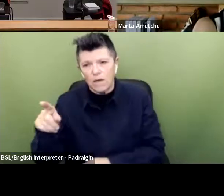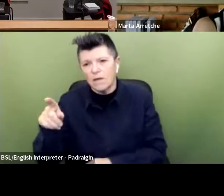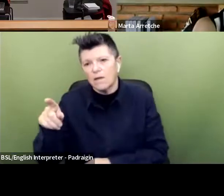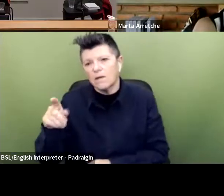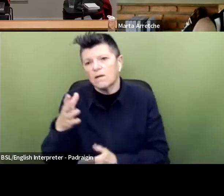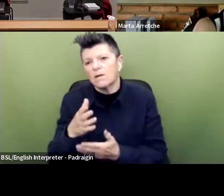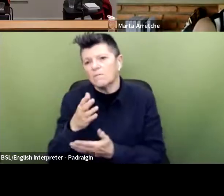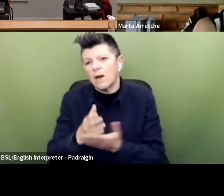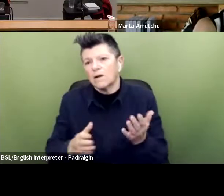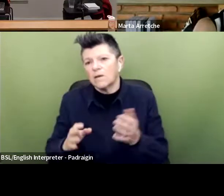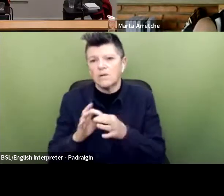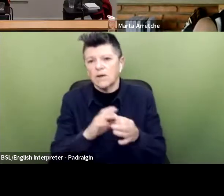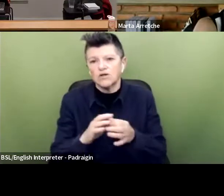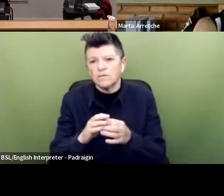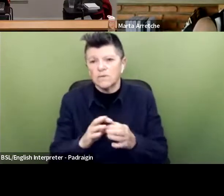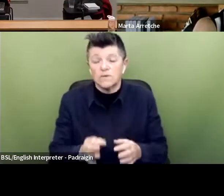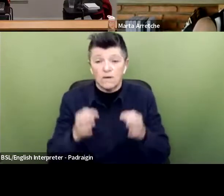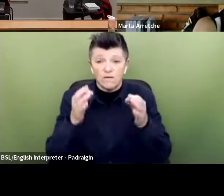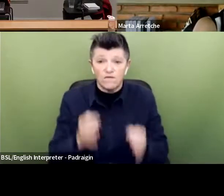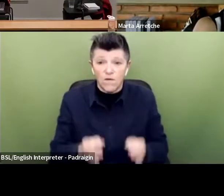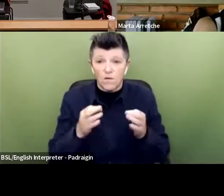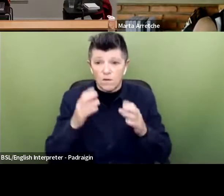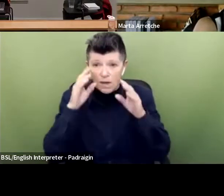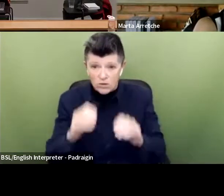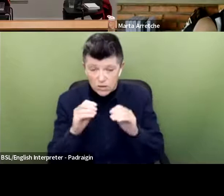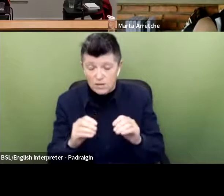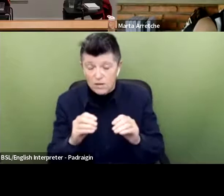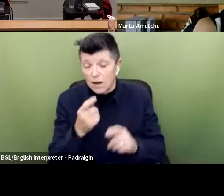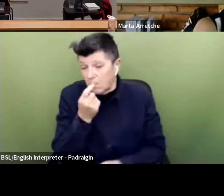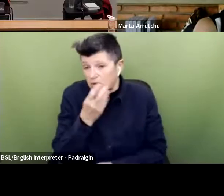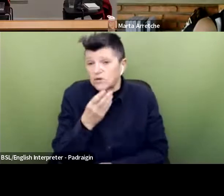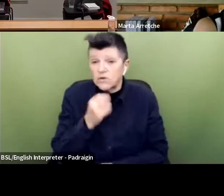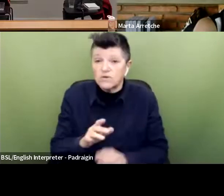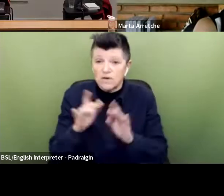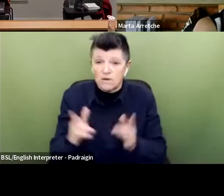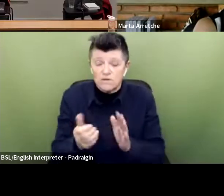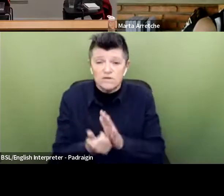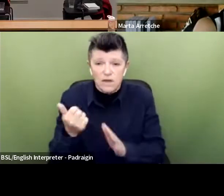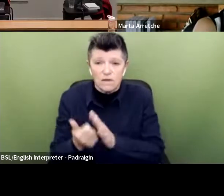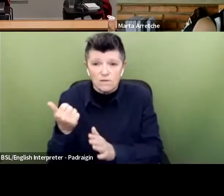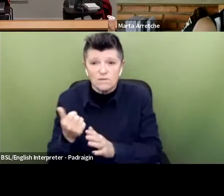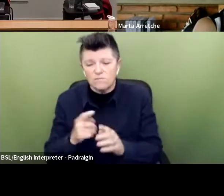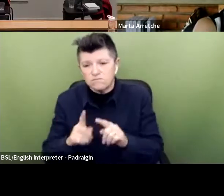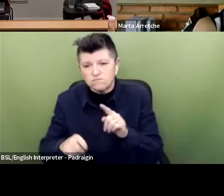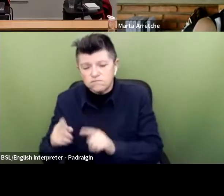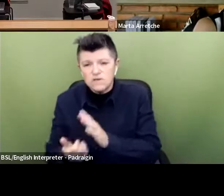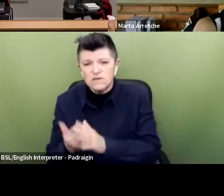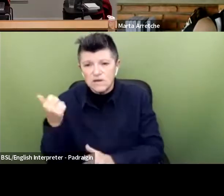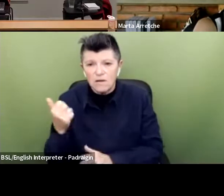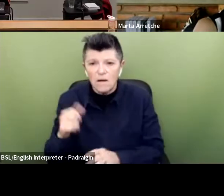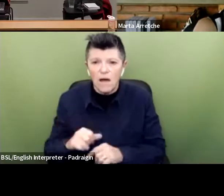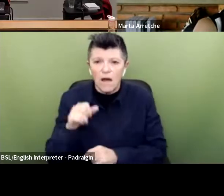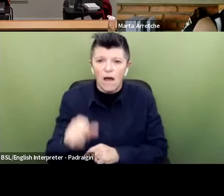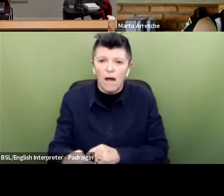the relationship between formal education and your ability to use the internet in terms of skills, all these variety of skills that I talked about after acquiring